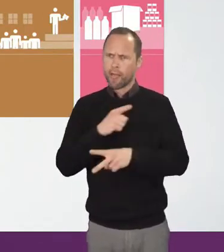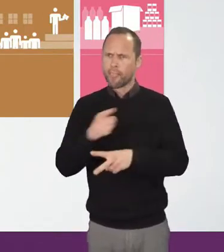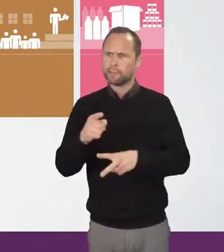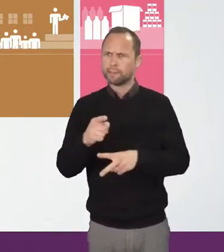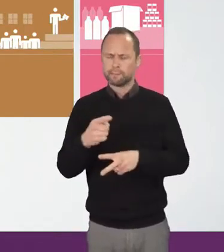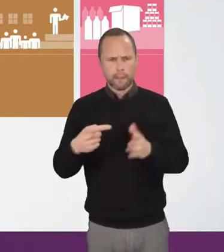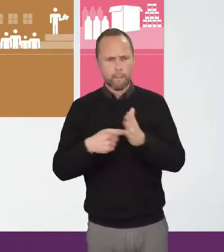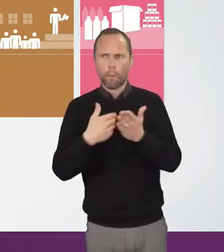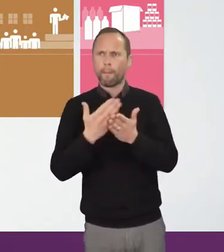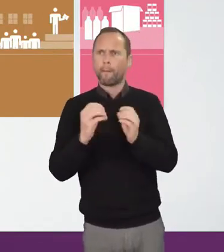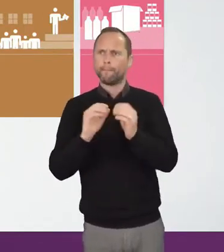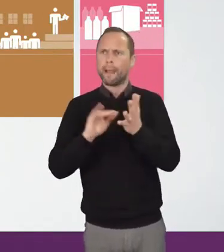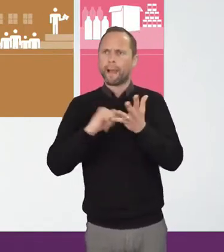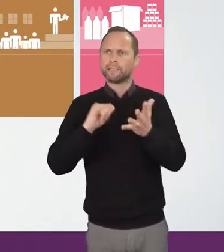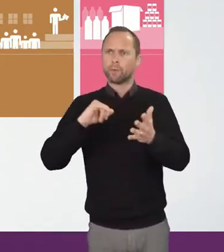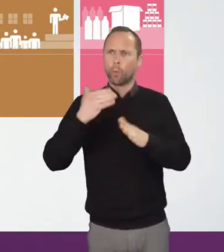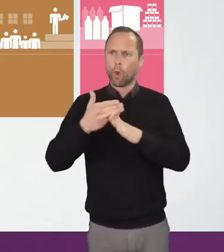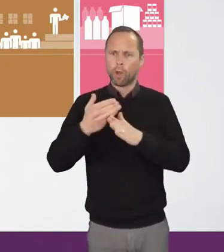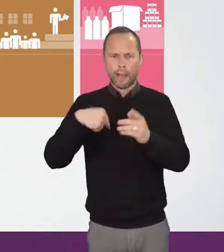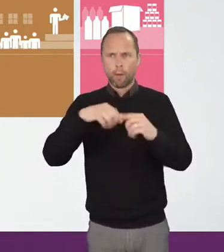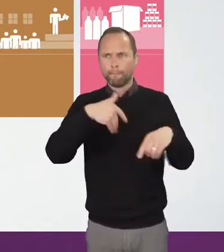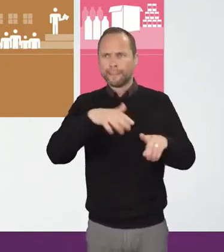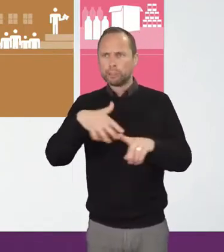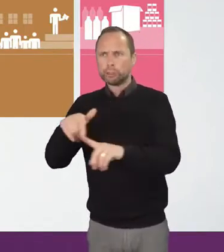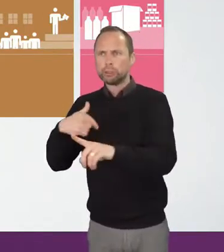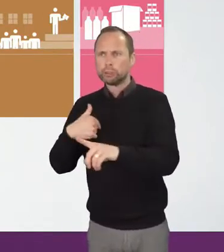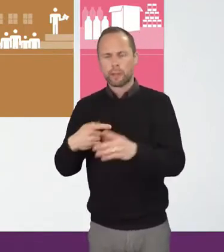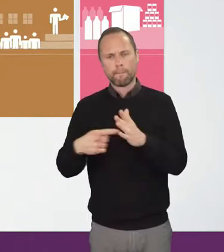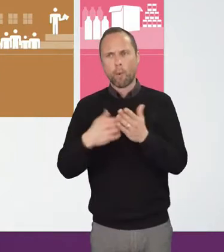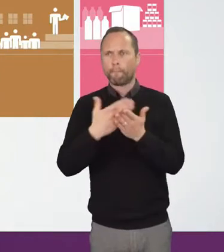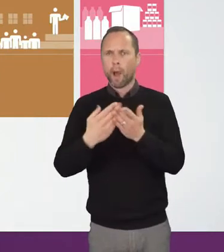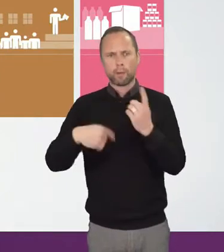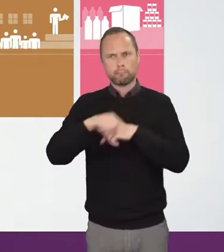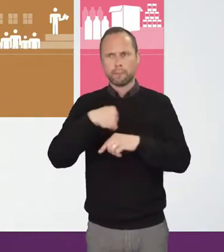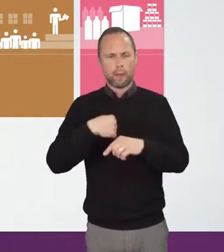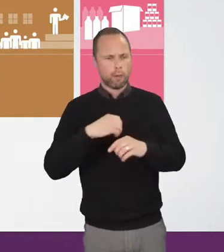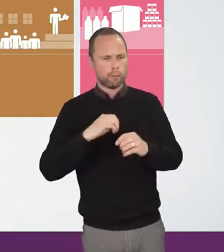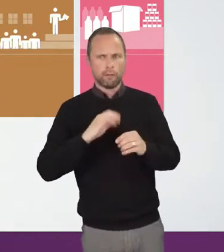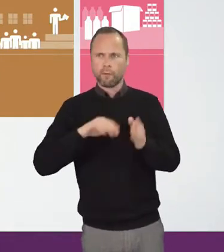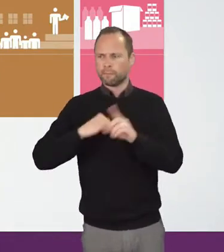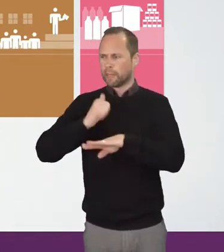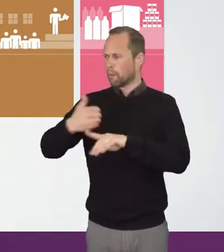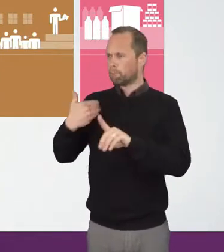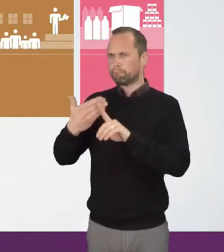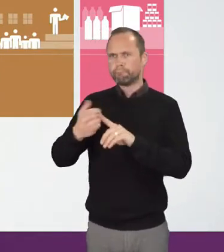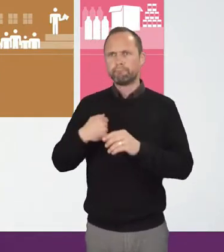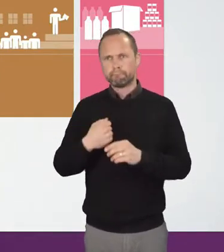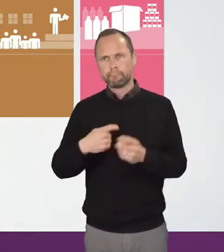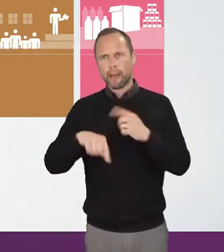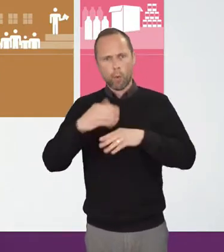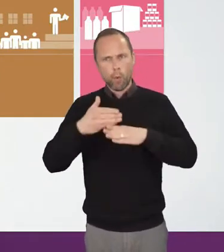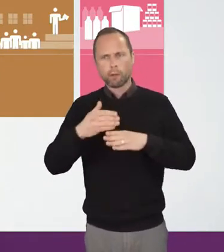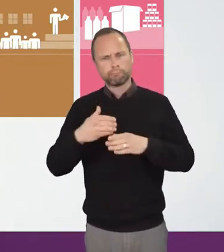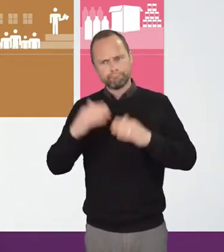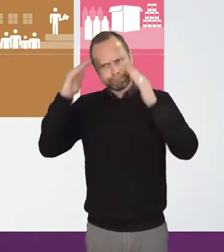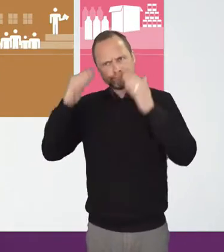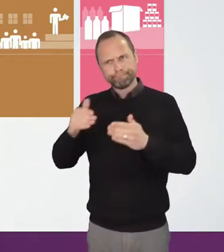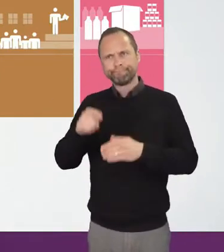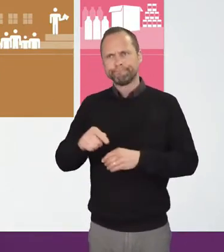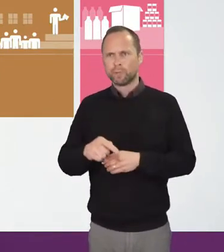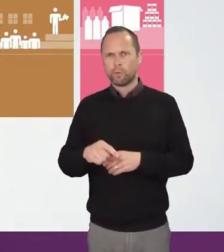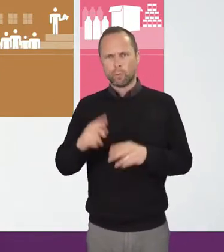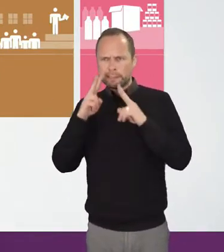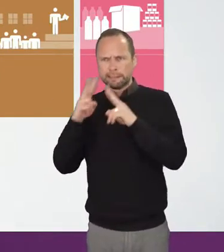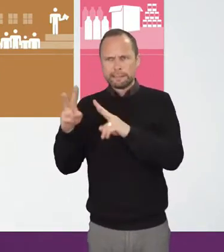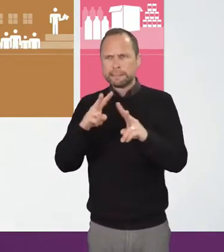providing a mission for a very, very long time. It continues to be part of who we are. And it was great to see how really bold and courageous mission